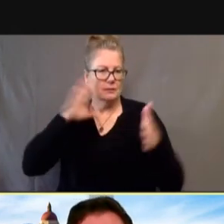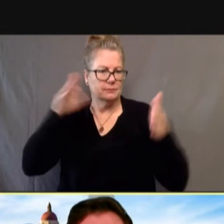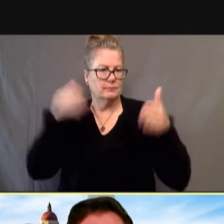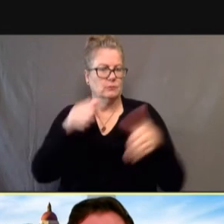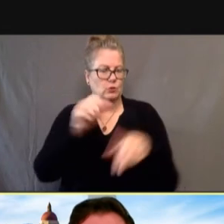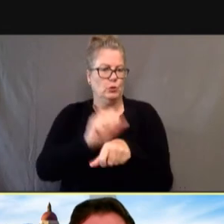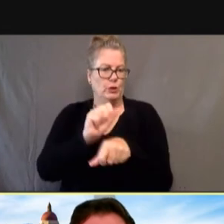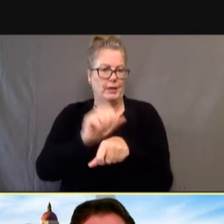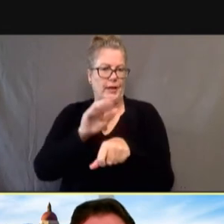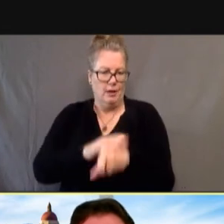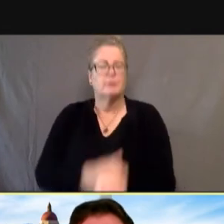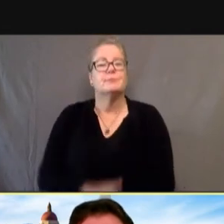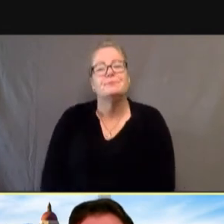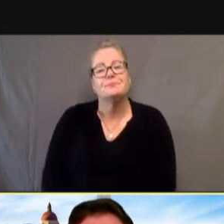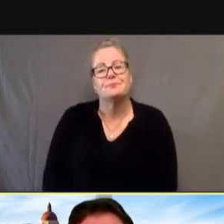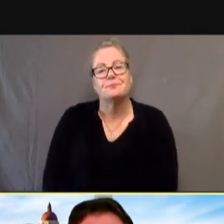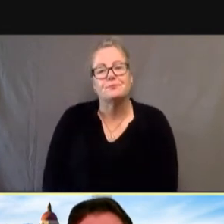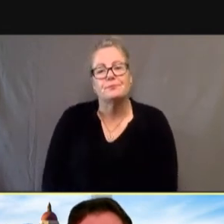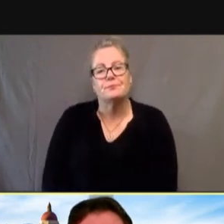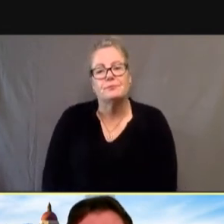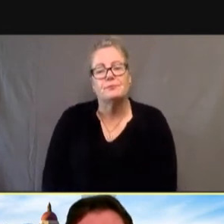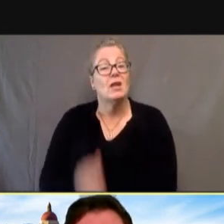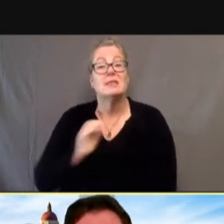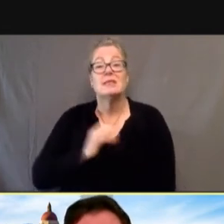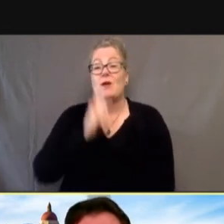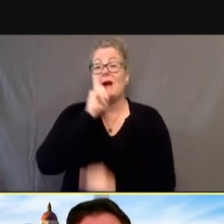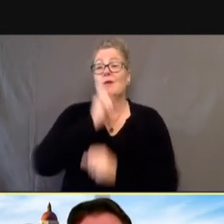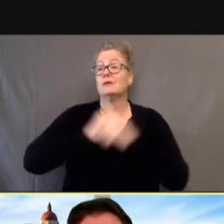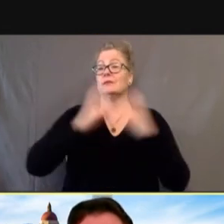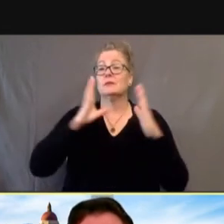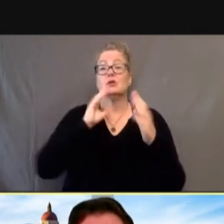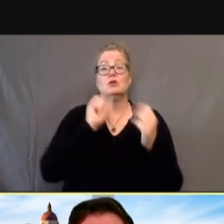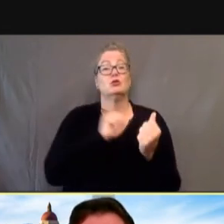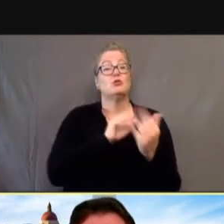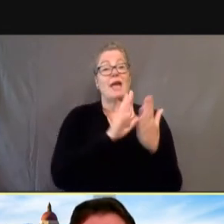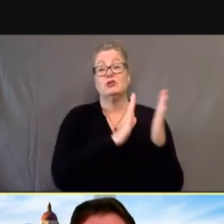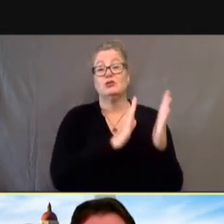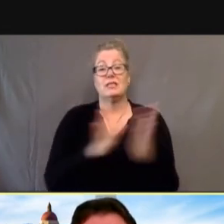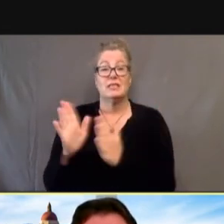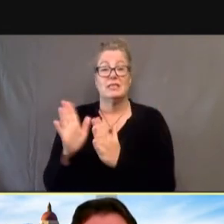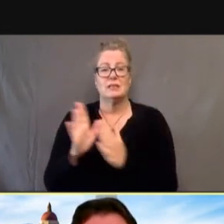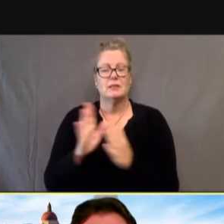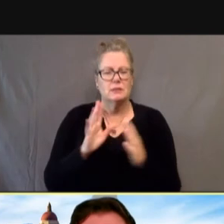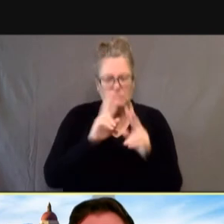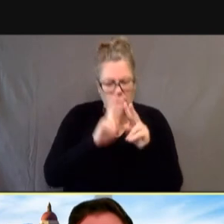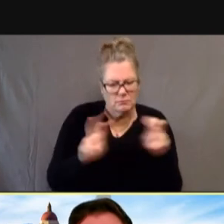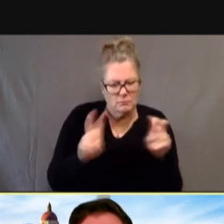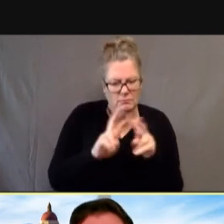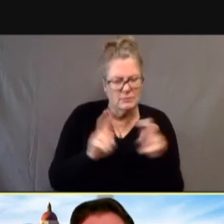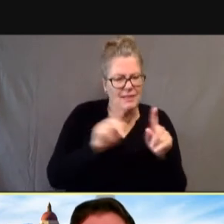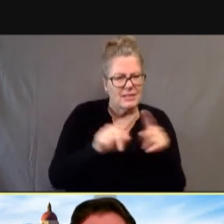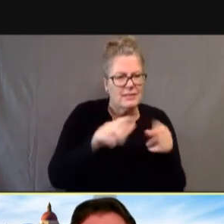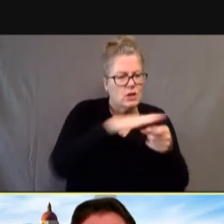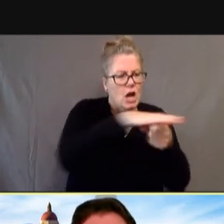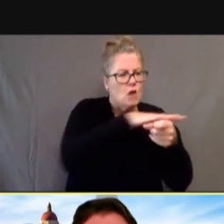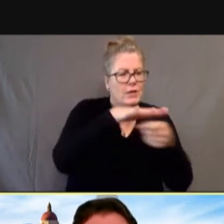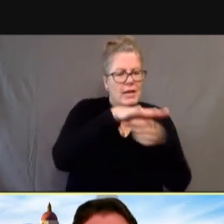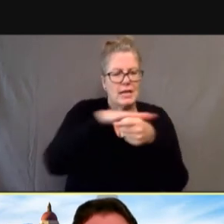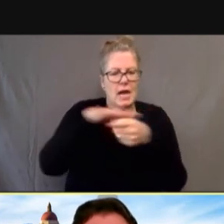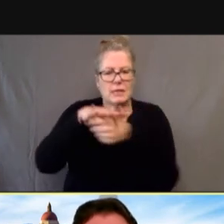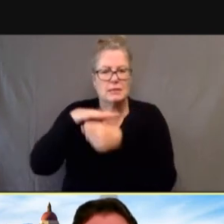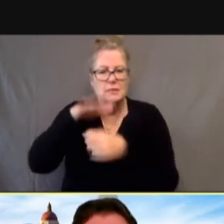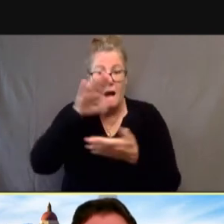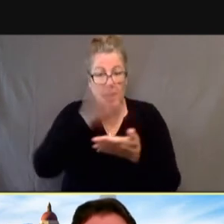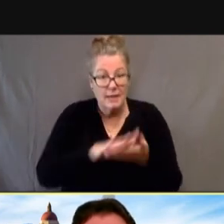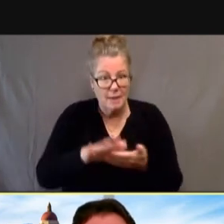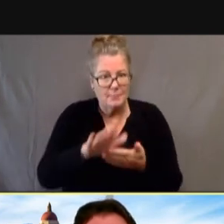has been to look at these different arenas around campus where disability makes sense to integrate, and then try